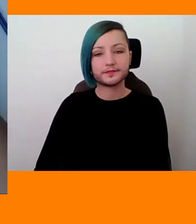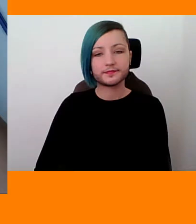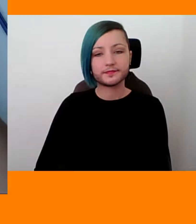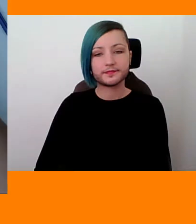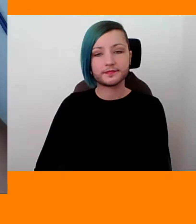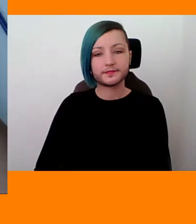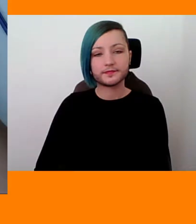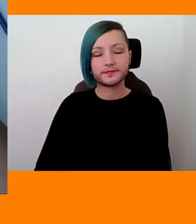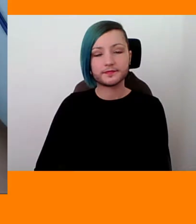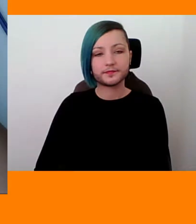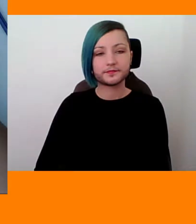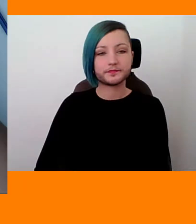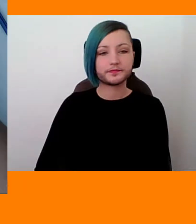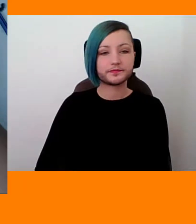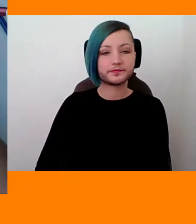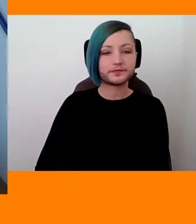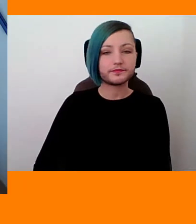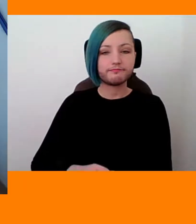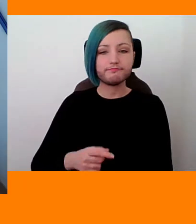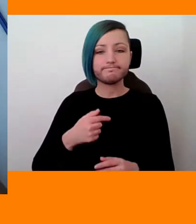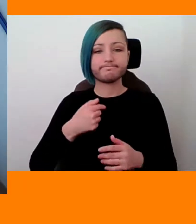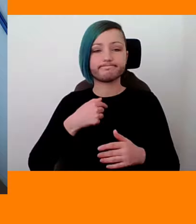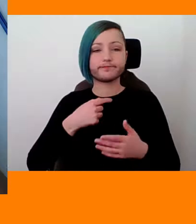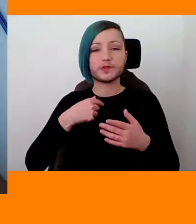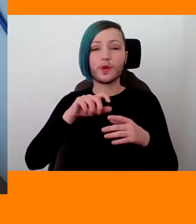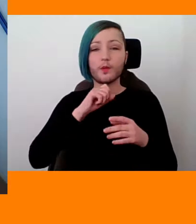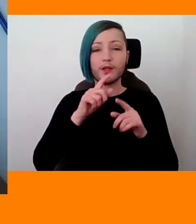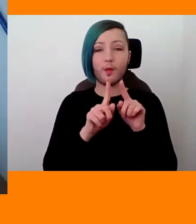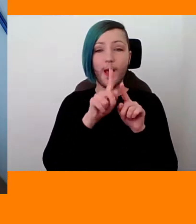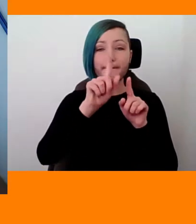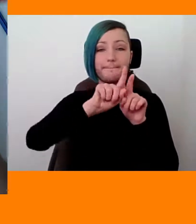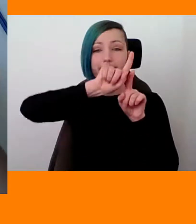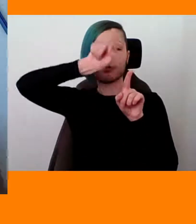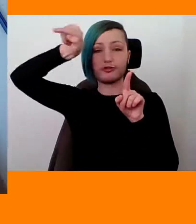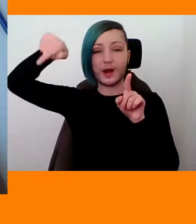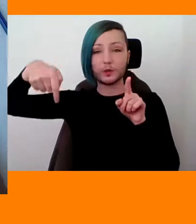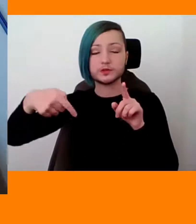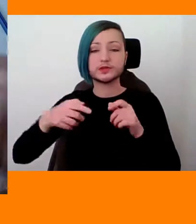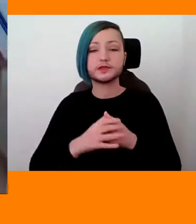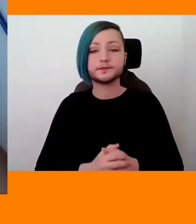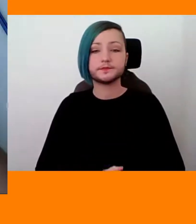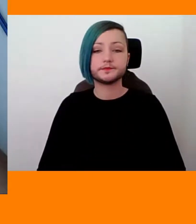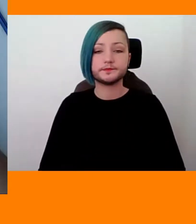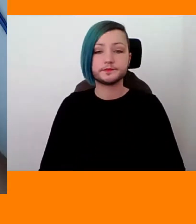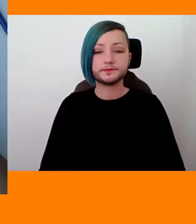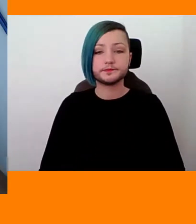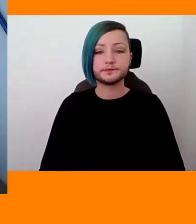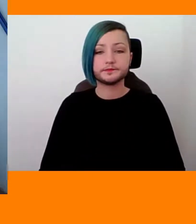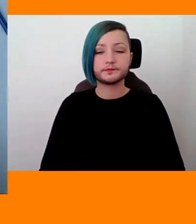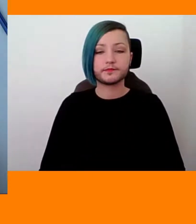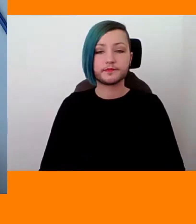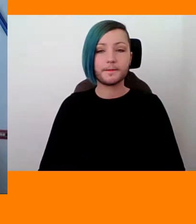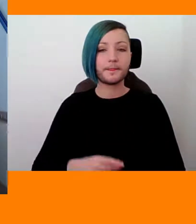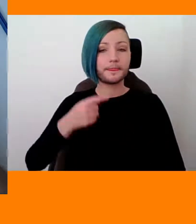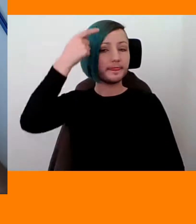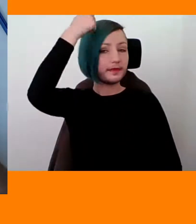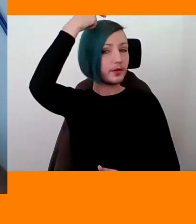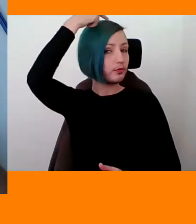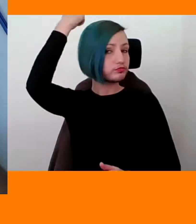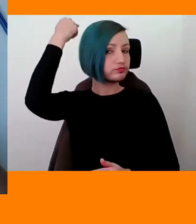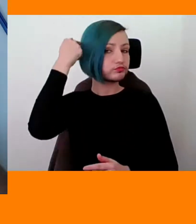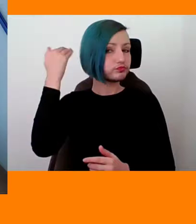I'm going to and round, up and round. And then once you get to the long part,